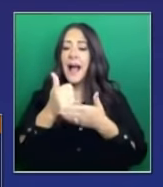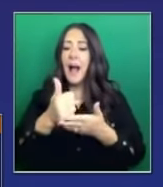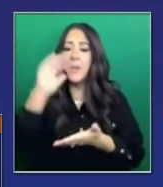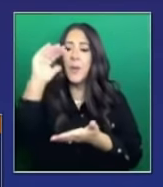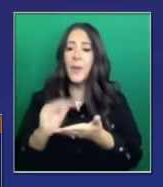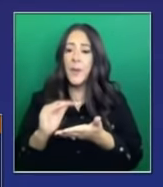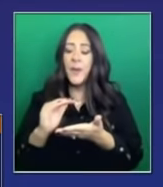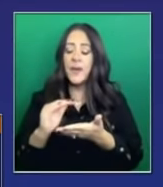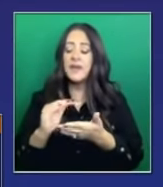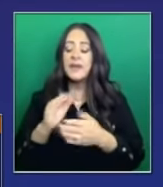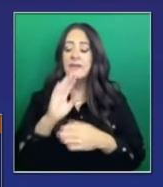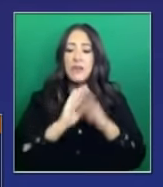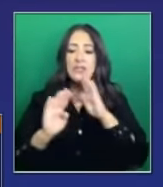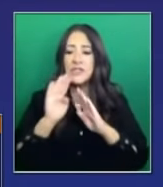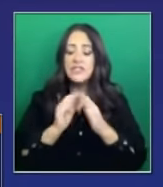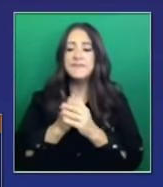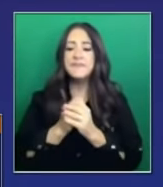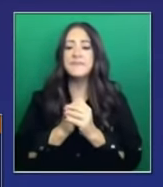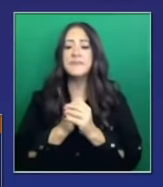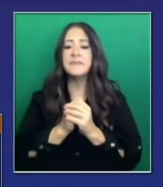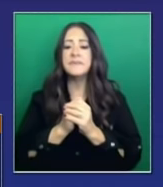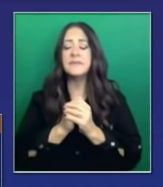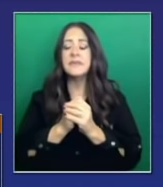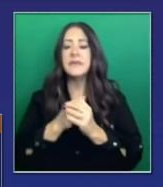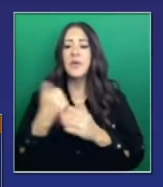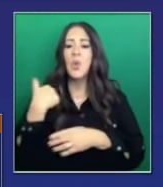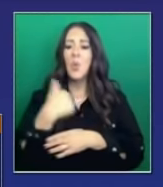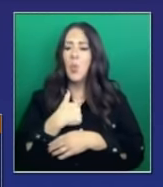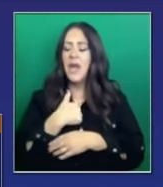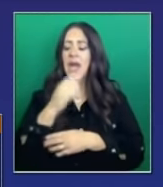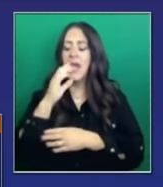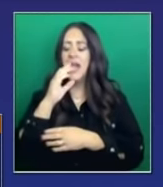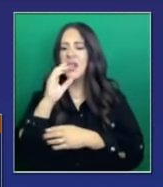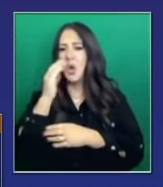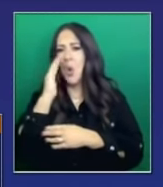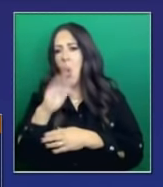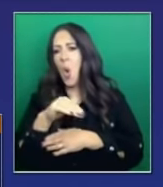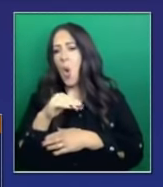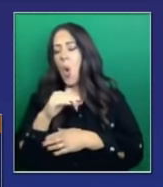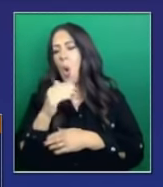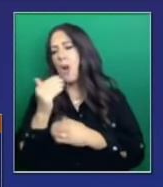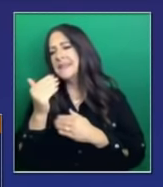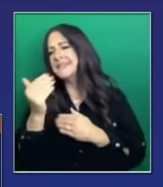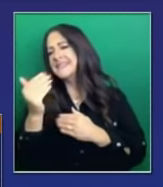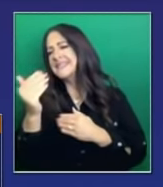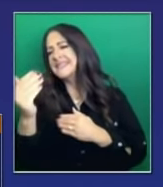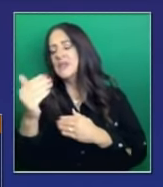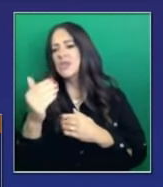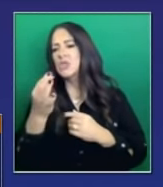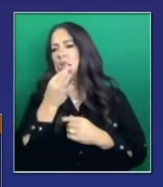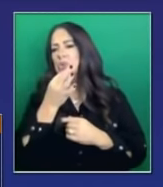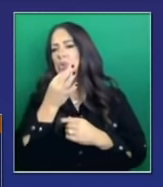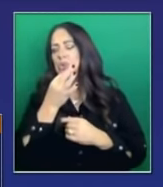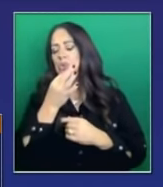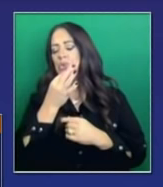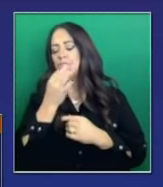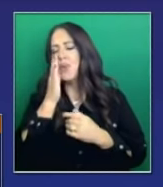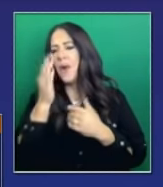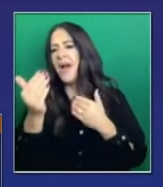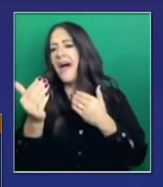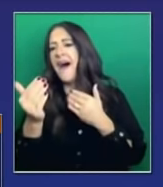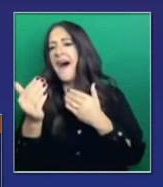to the future and anticipation. Again, we're seeing light at the end of the tunnel. We're confident in our ability to move